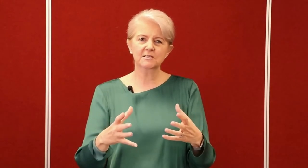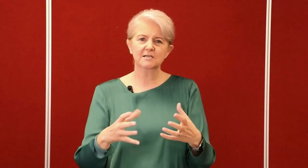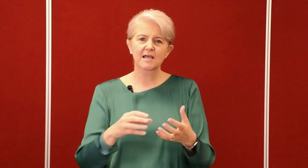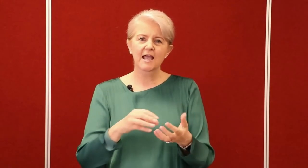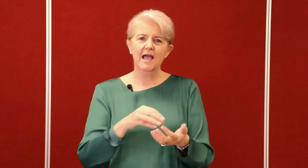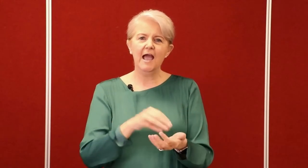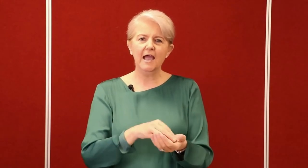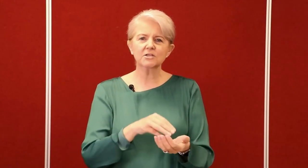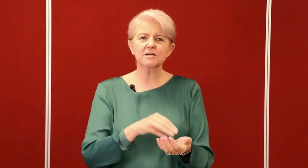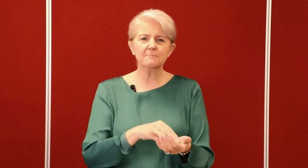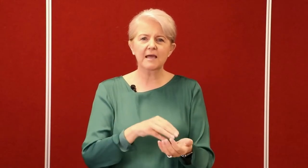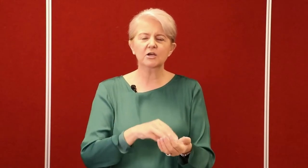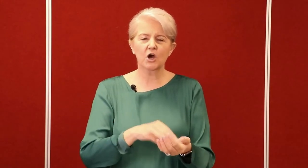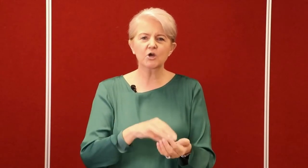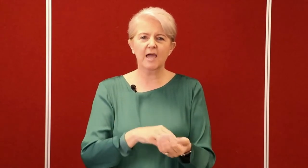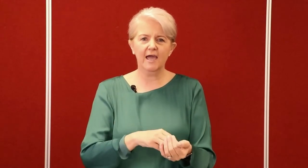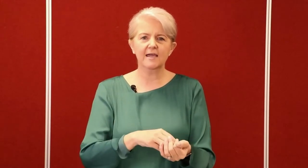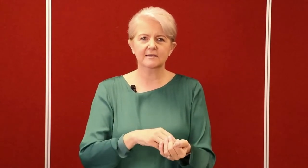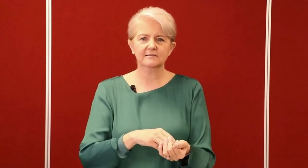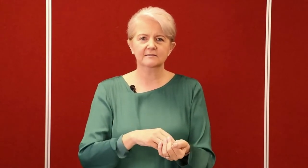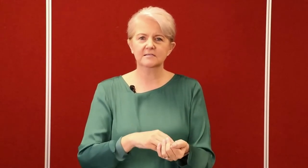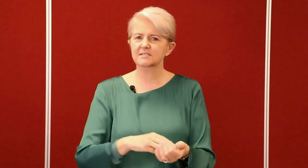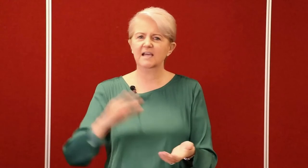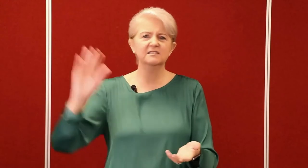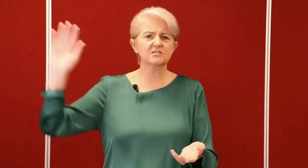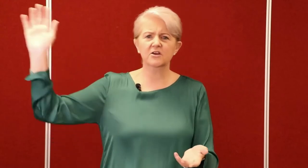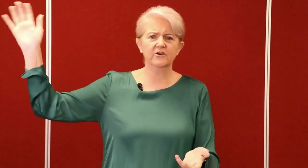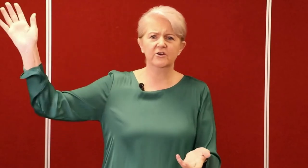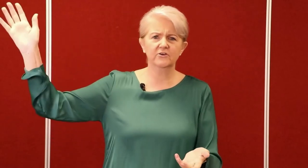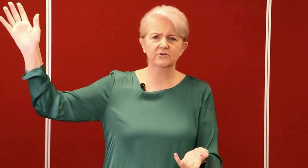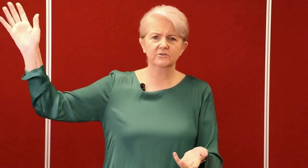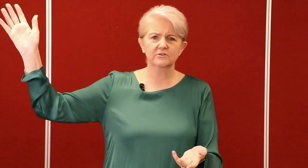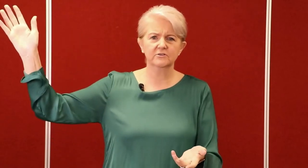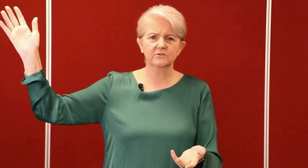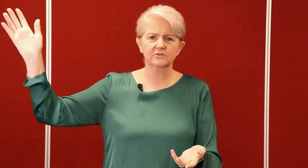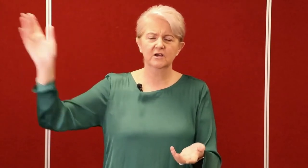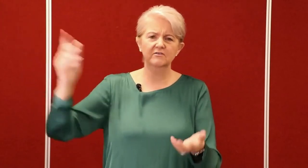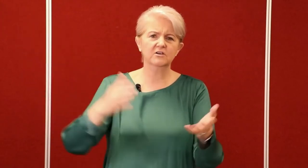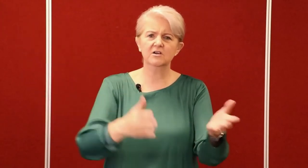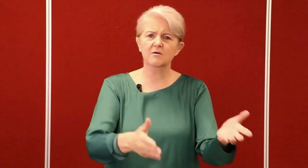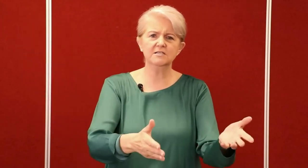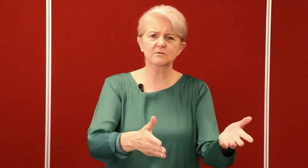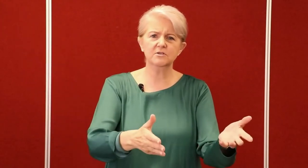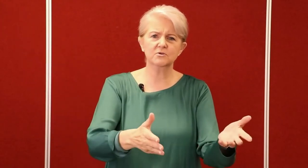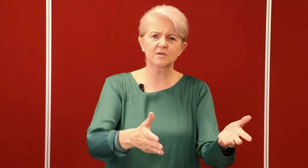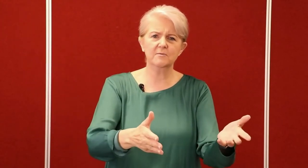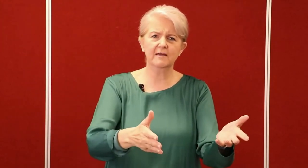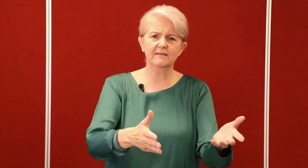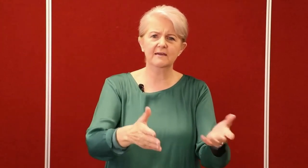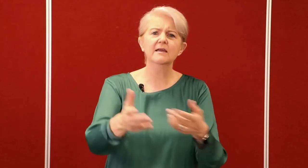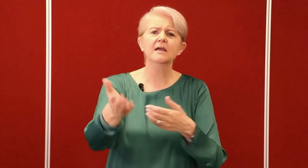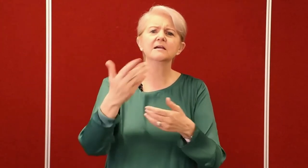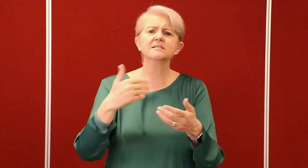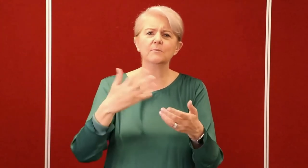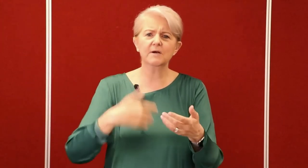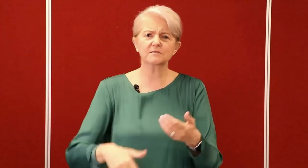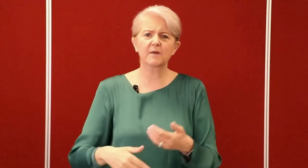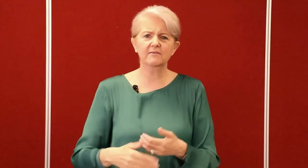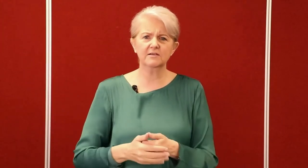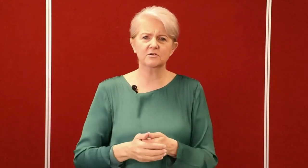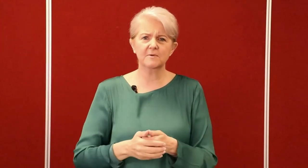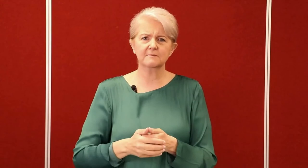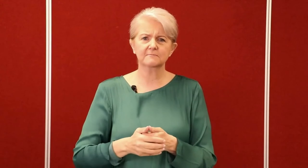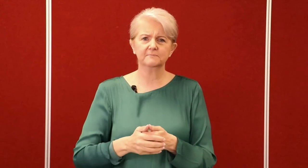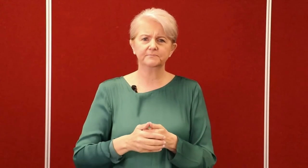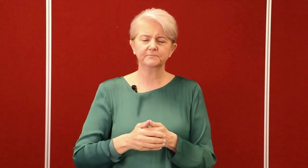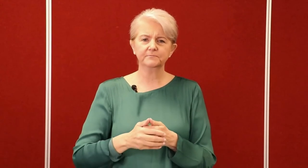position, actually make it okay to say, listen, I don't know. I've got no idea what you're talking about there. Can someone explain